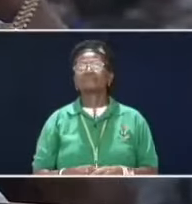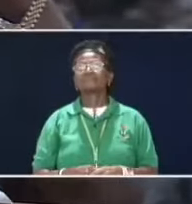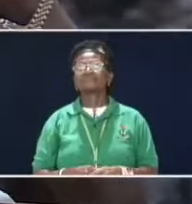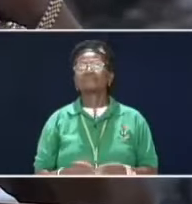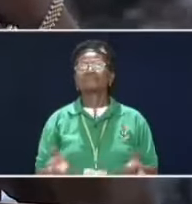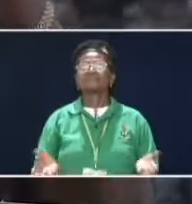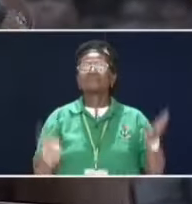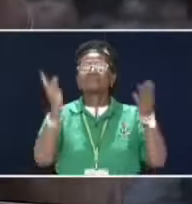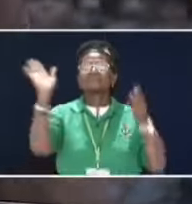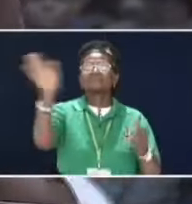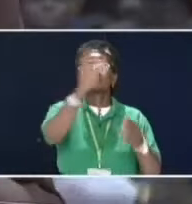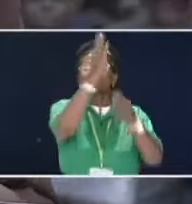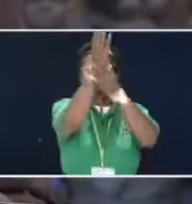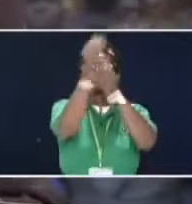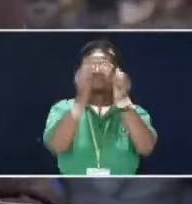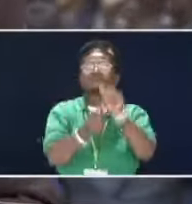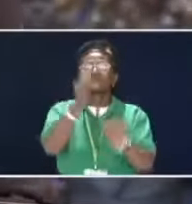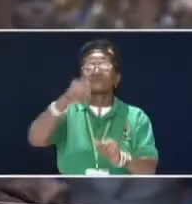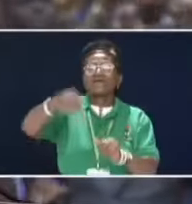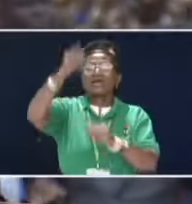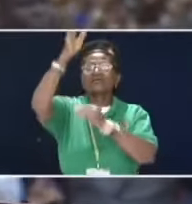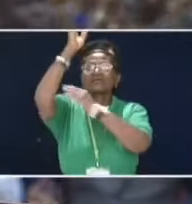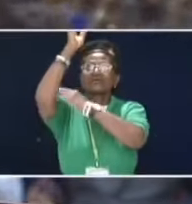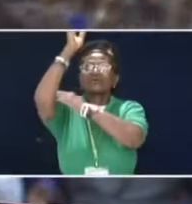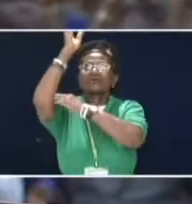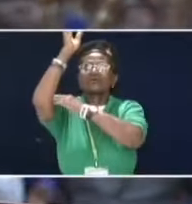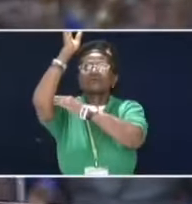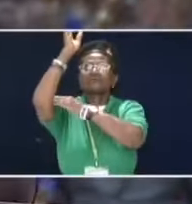Your hands to the Most High God.